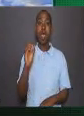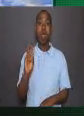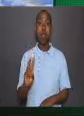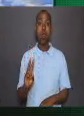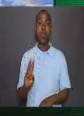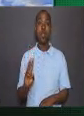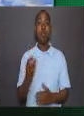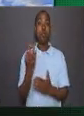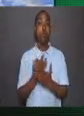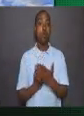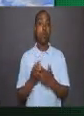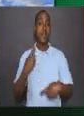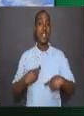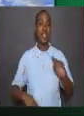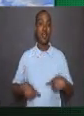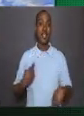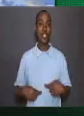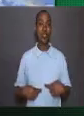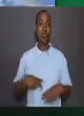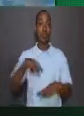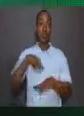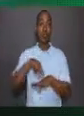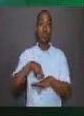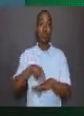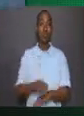of respiration to survive.